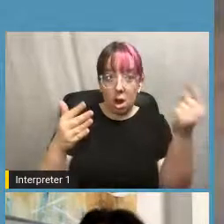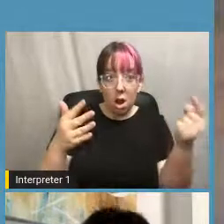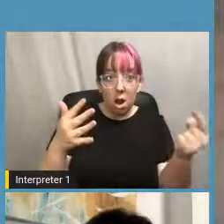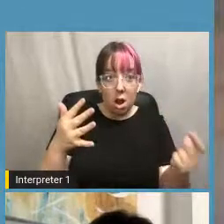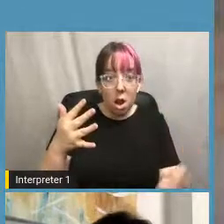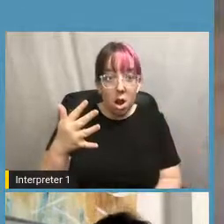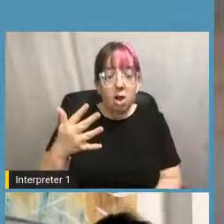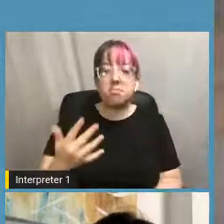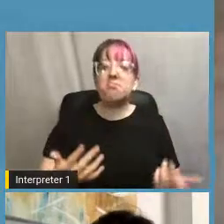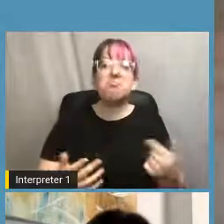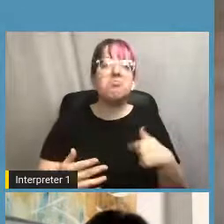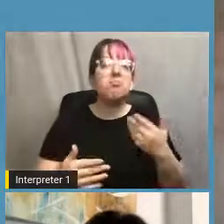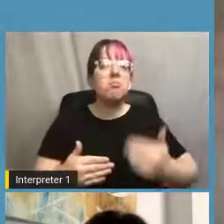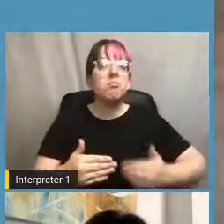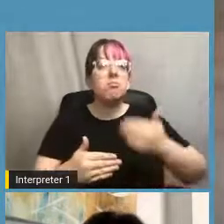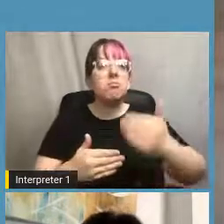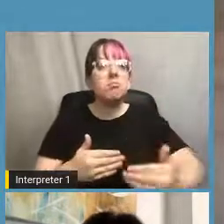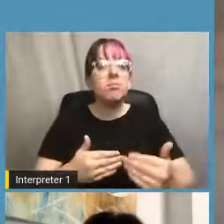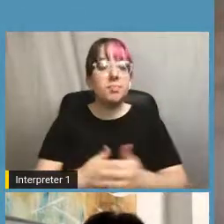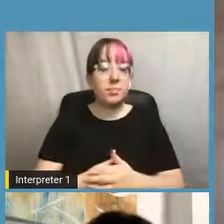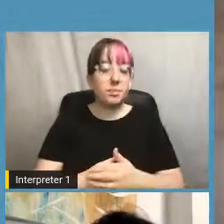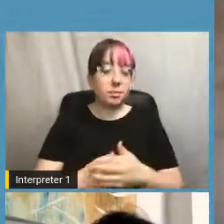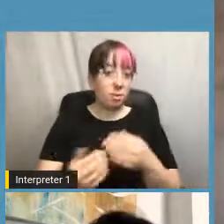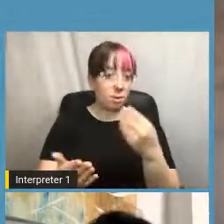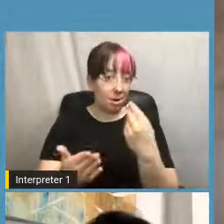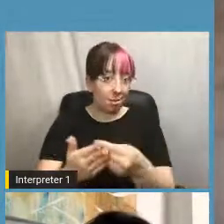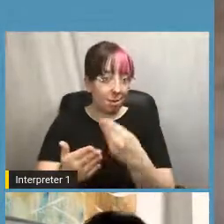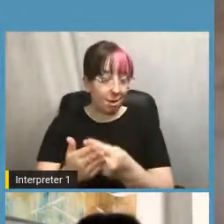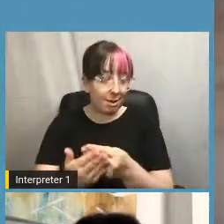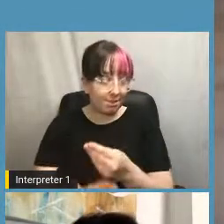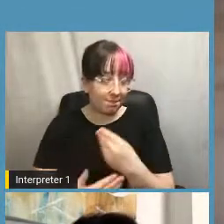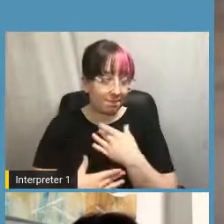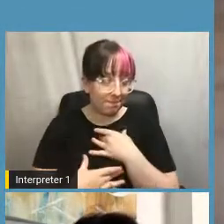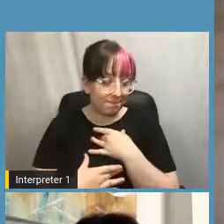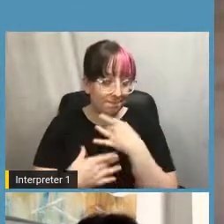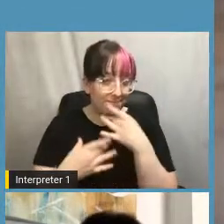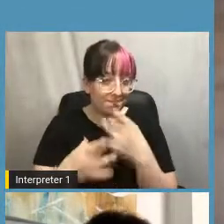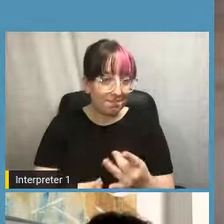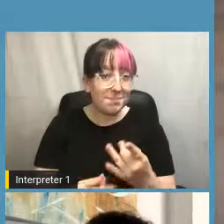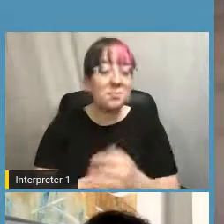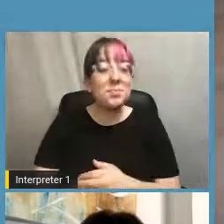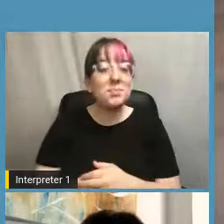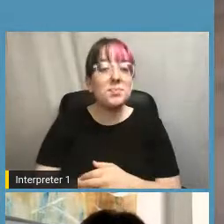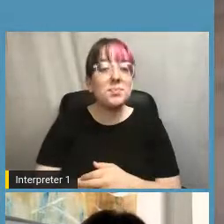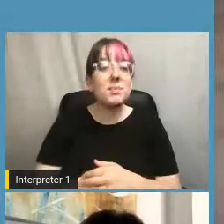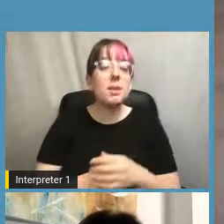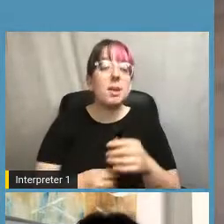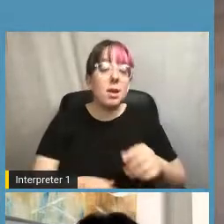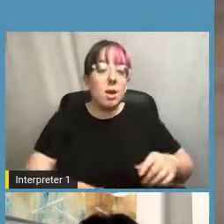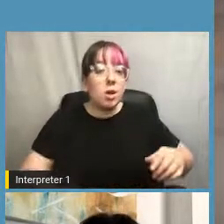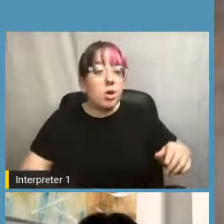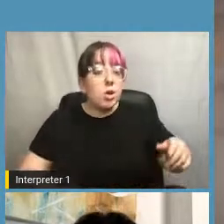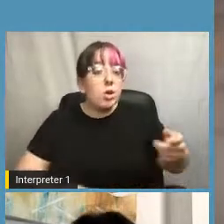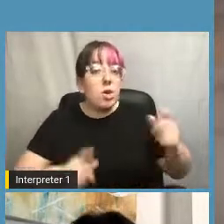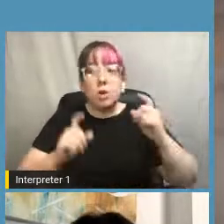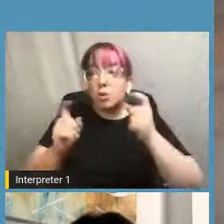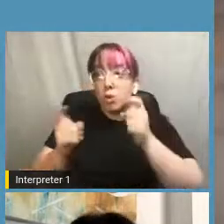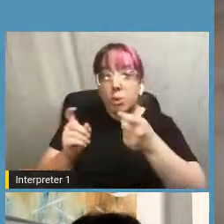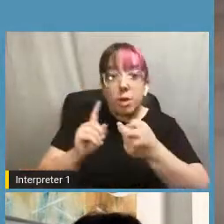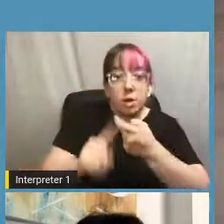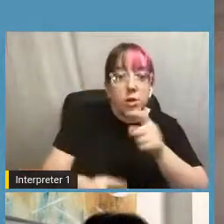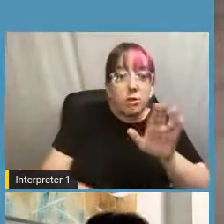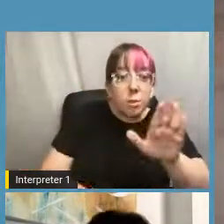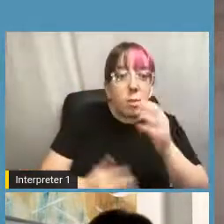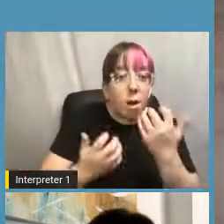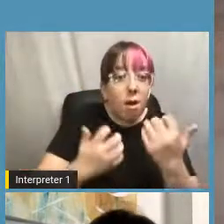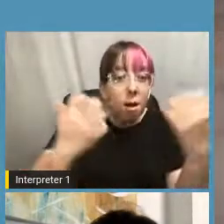forward. Funding is a very interesting thing that can be done. For example, you can take donations from your patrons, or you can